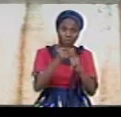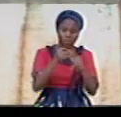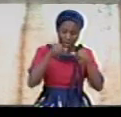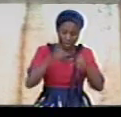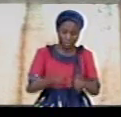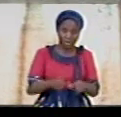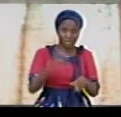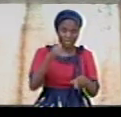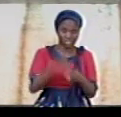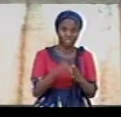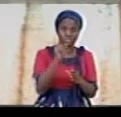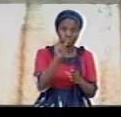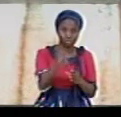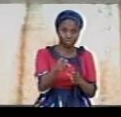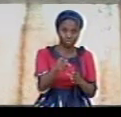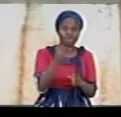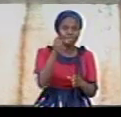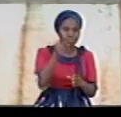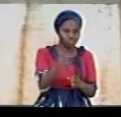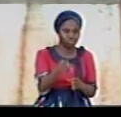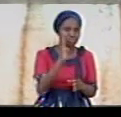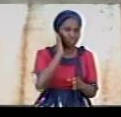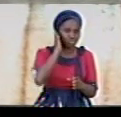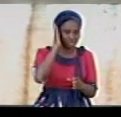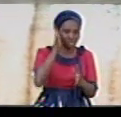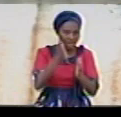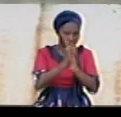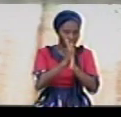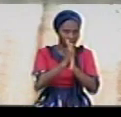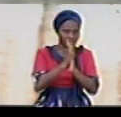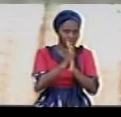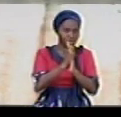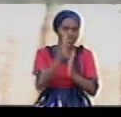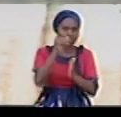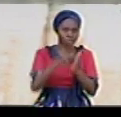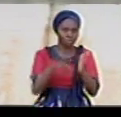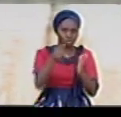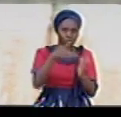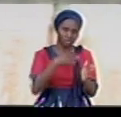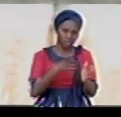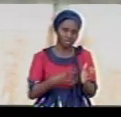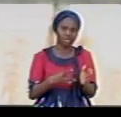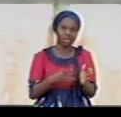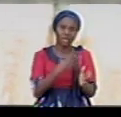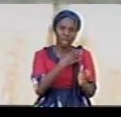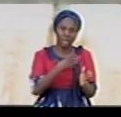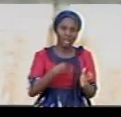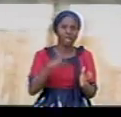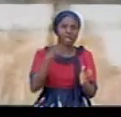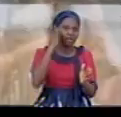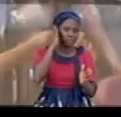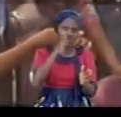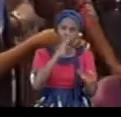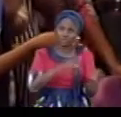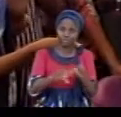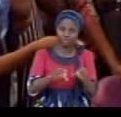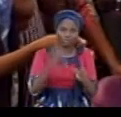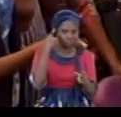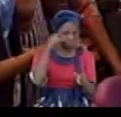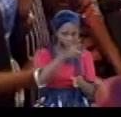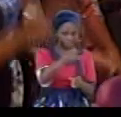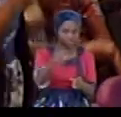you, ye shall ask what ye will, and shall be done unto